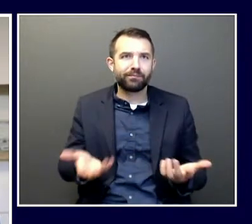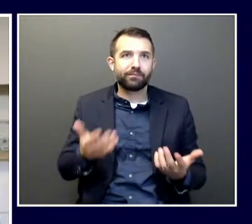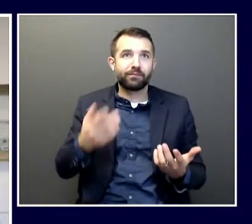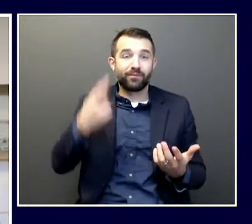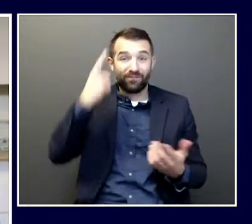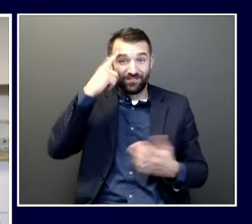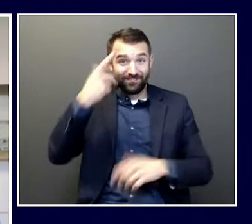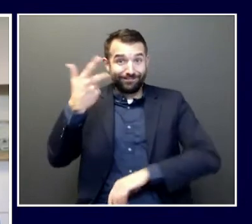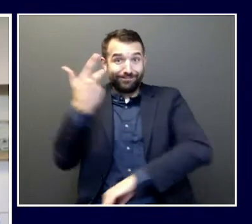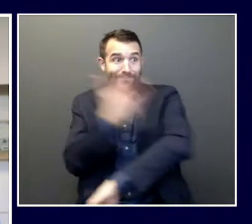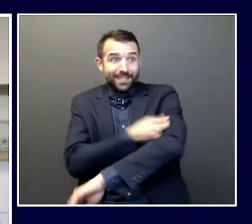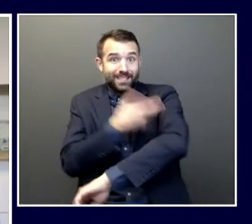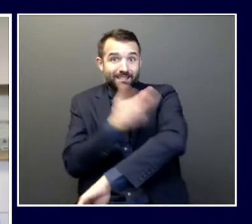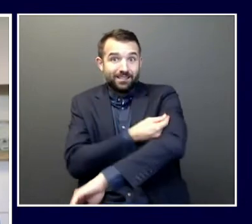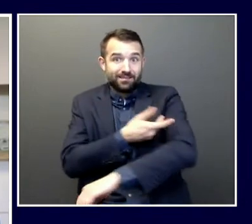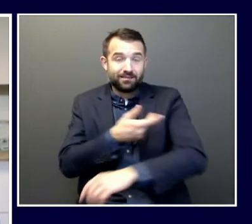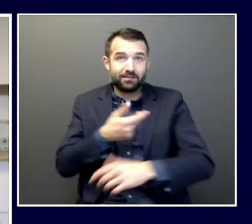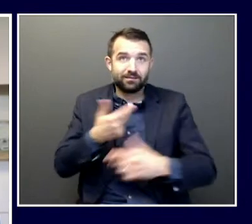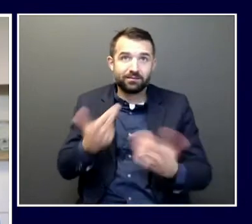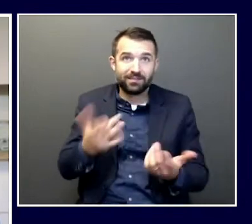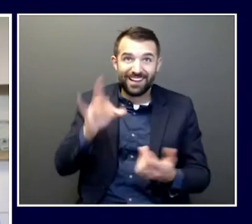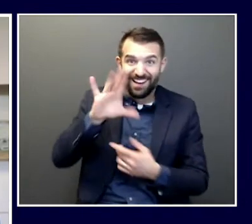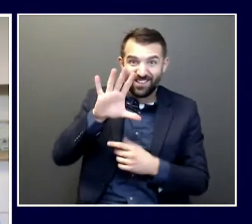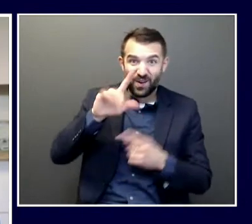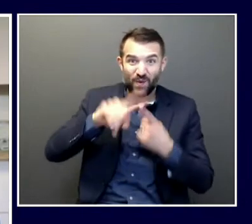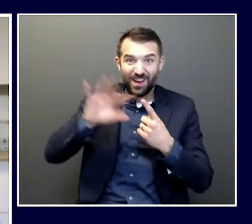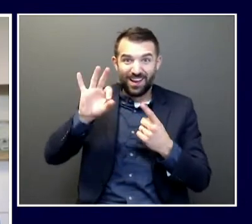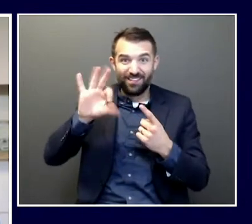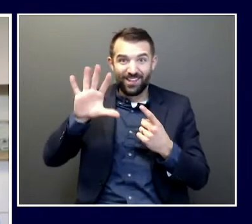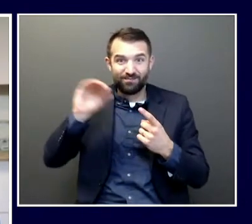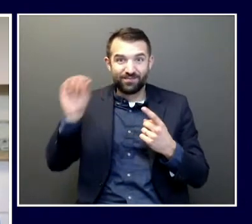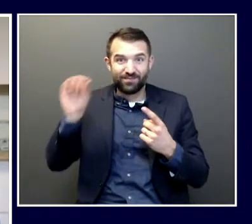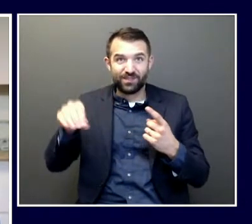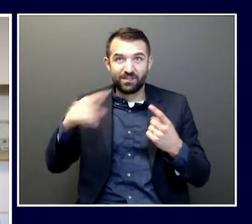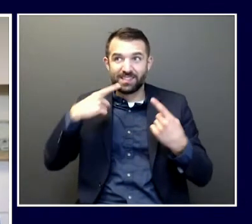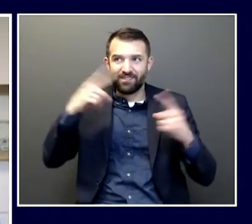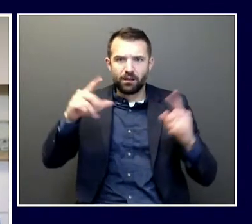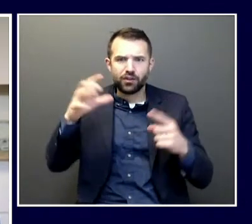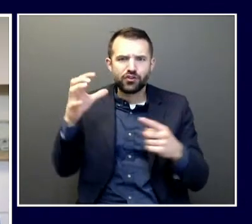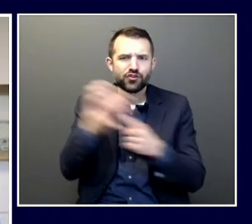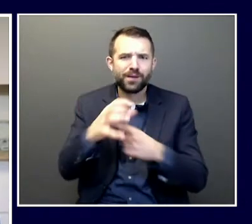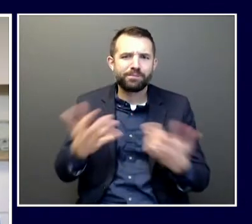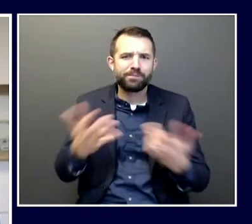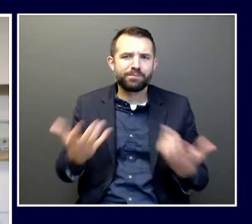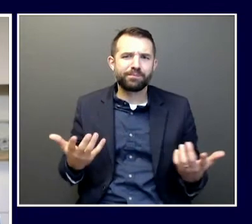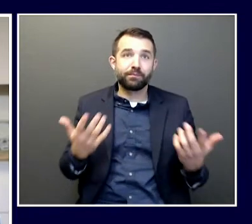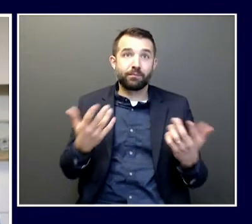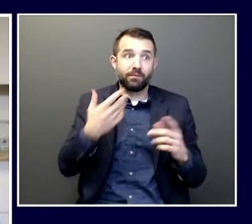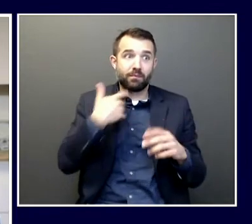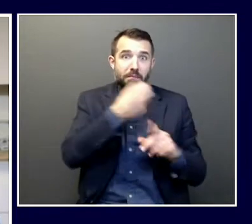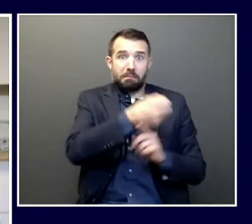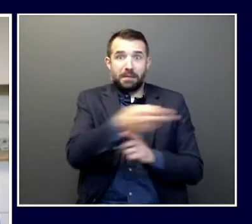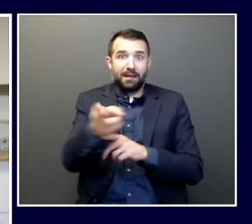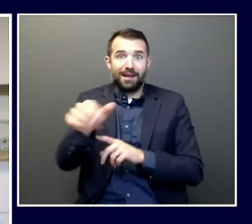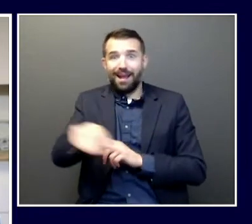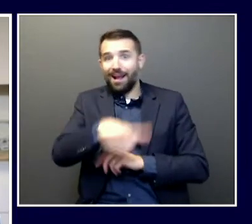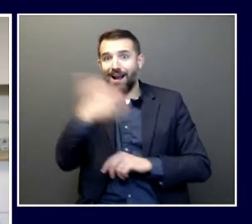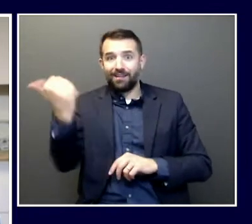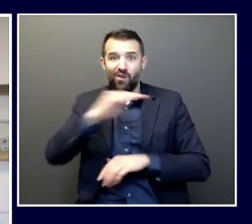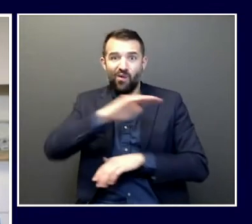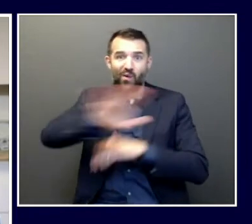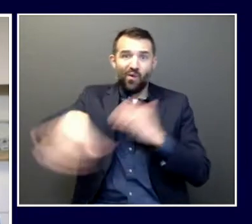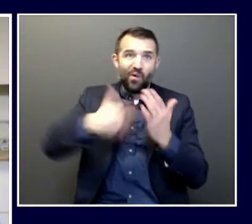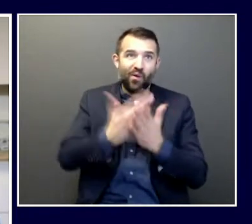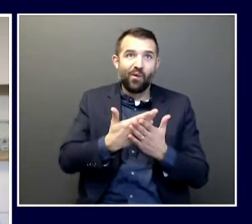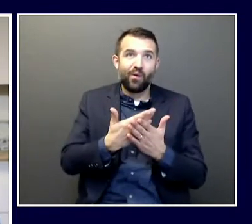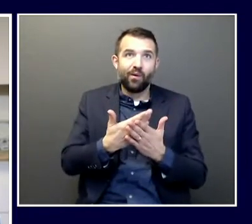they 100%? No, nothing ever is. And that's why we do see about 1% of vaccinated people so far in